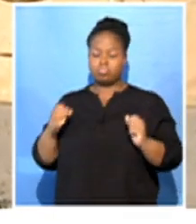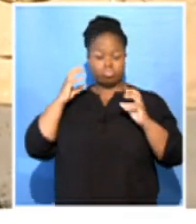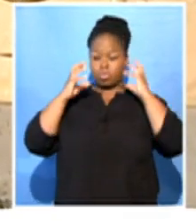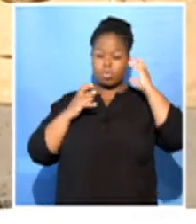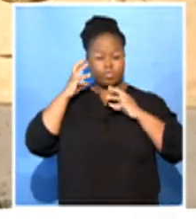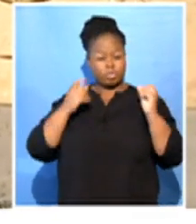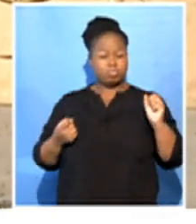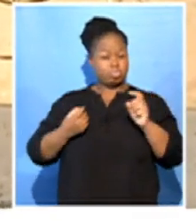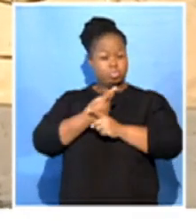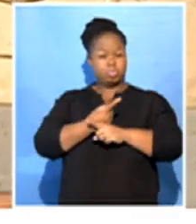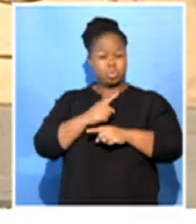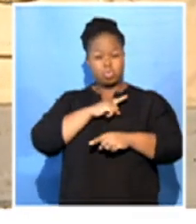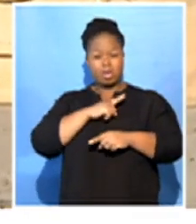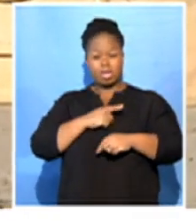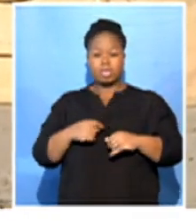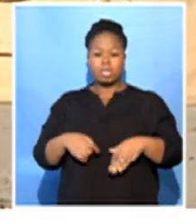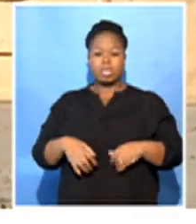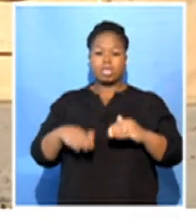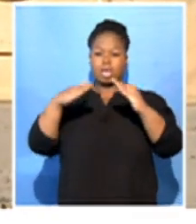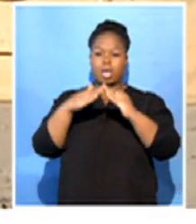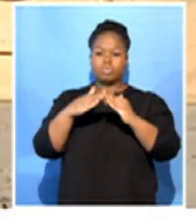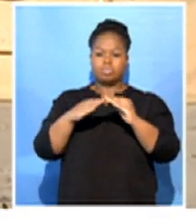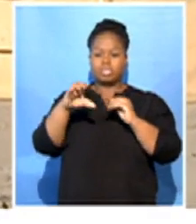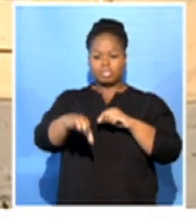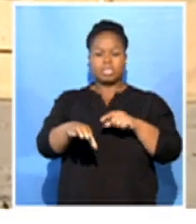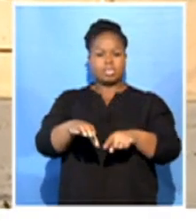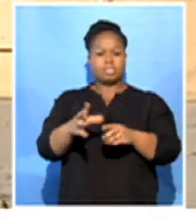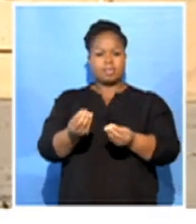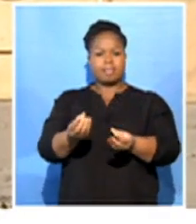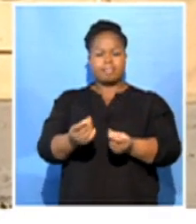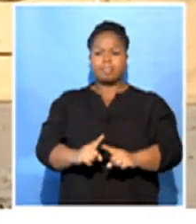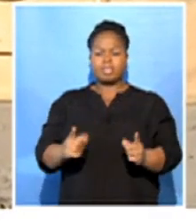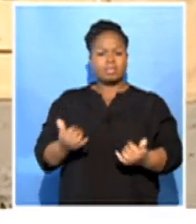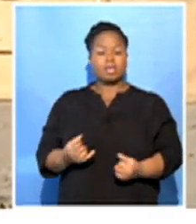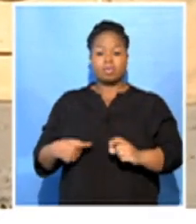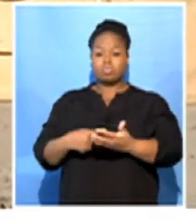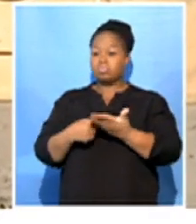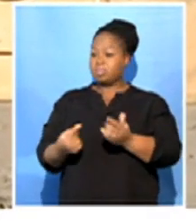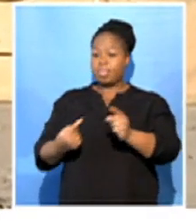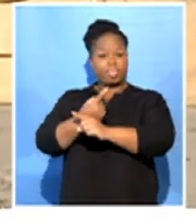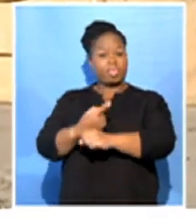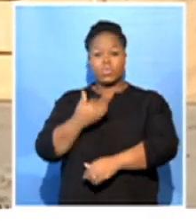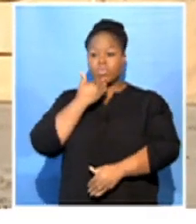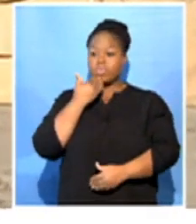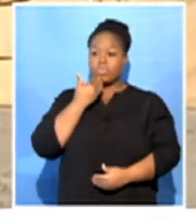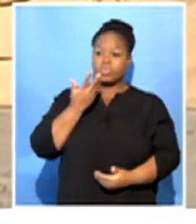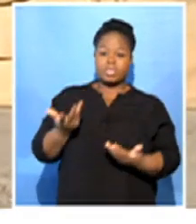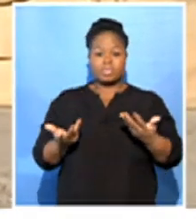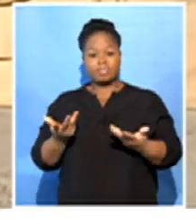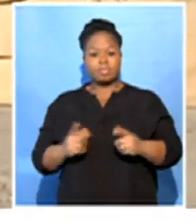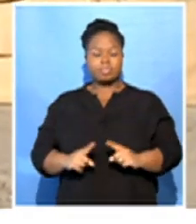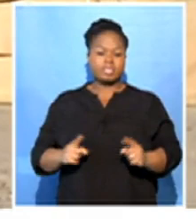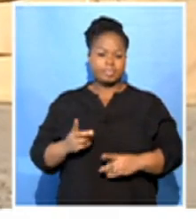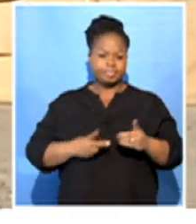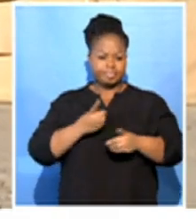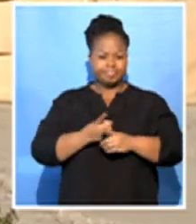a confusion, as a house would be built on a different site, and now there is a whole debate as to who the house belongs to. But Desiree,